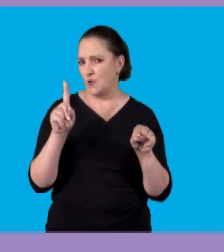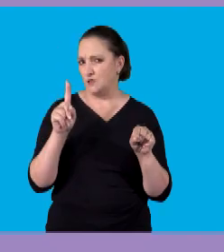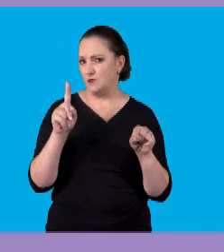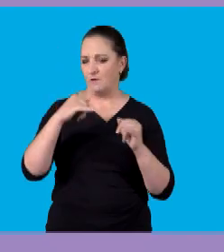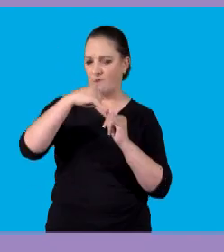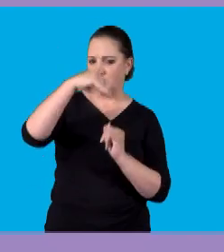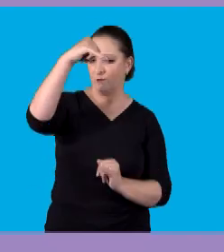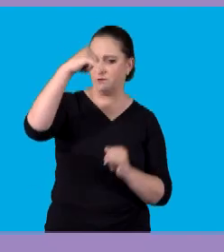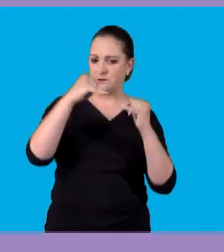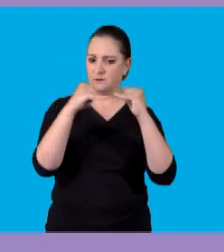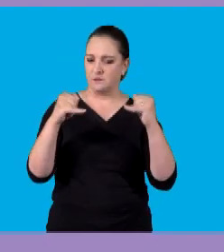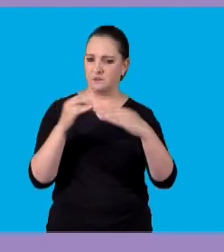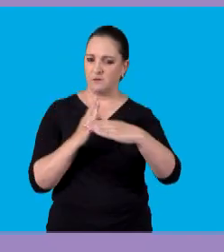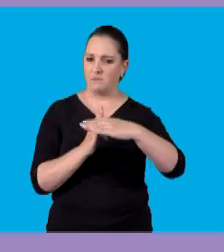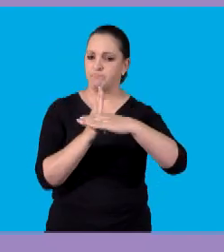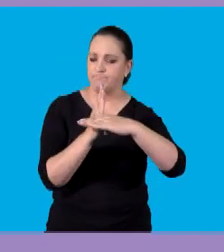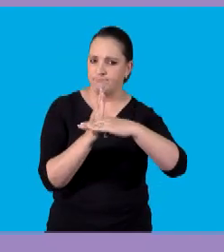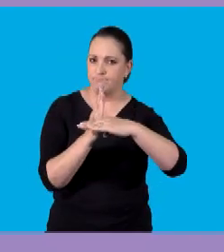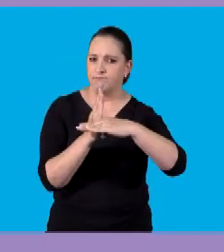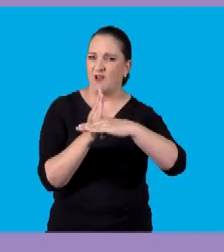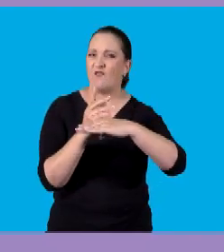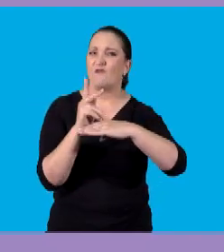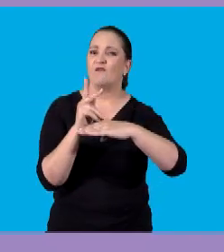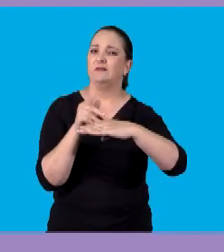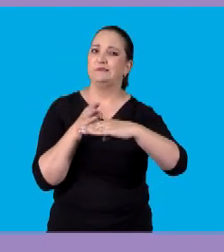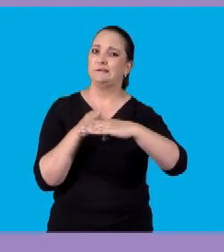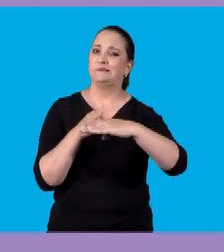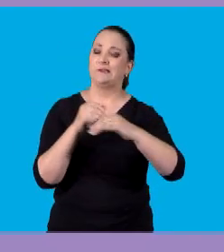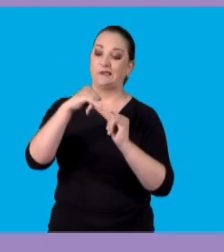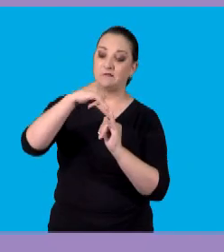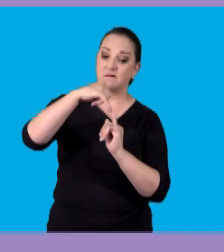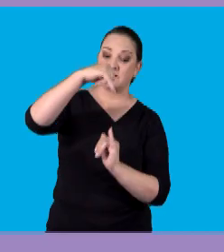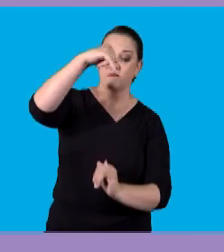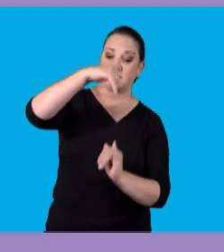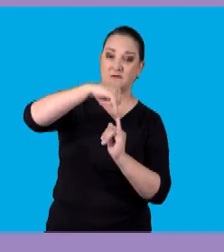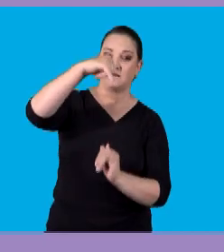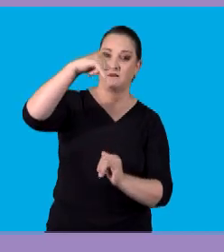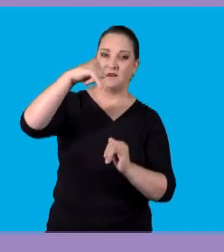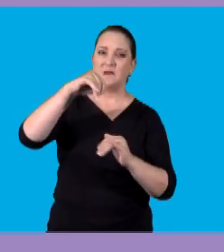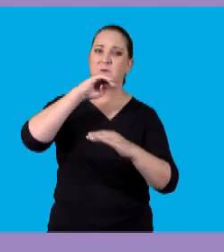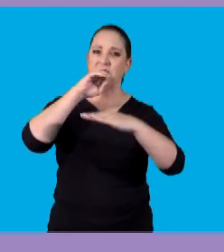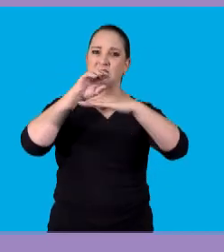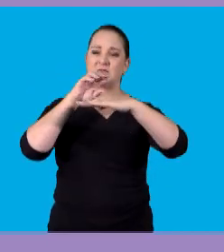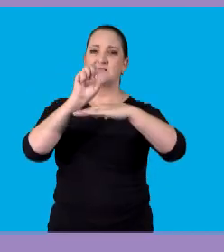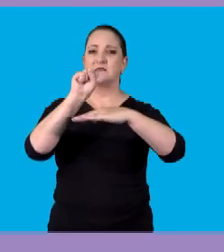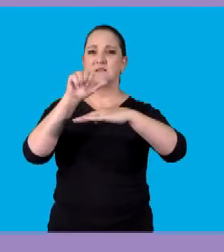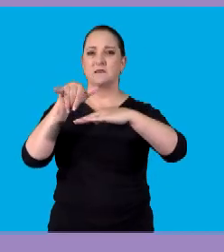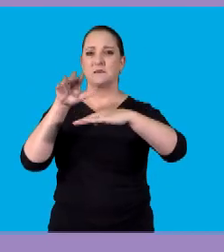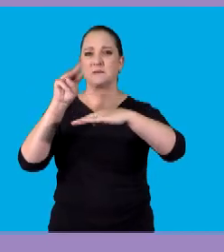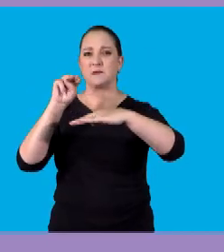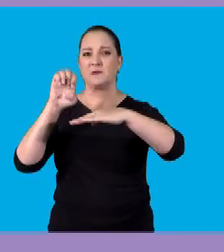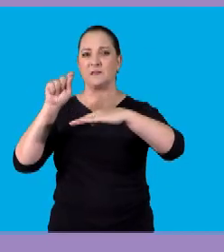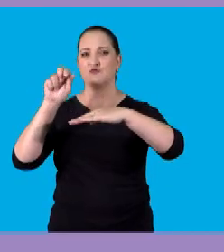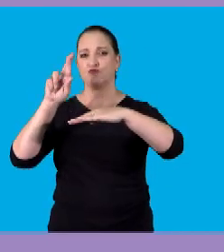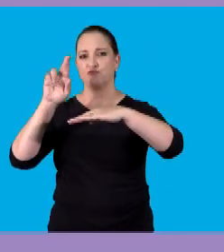the diagonals of a kite? We know that the diagonal that is the axis of symmetry, in this case, that